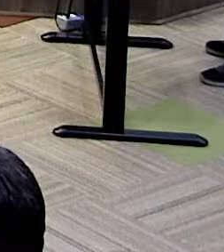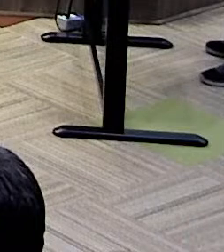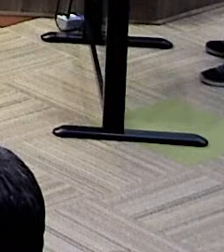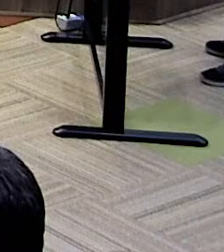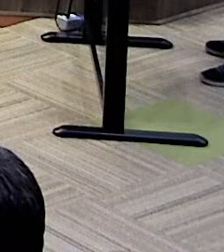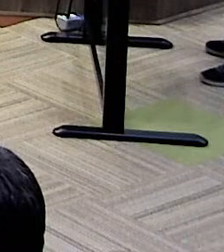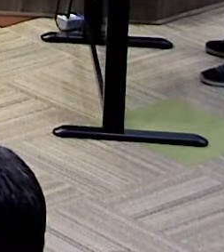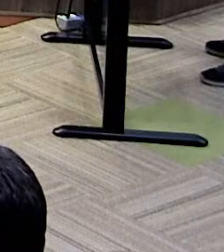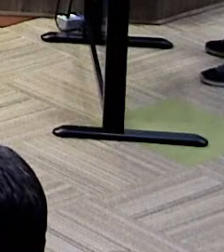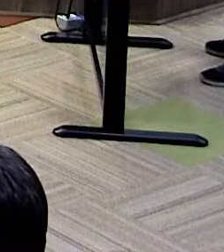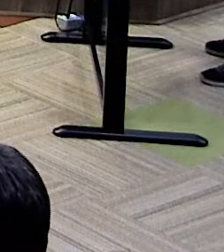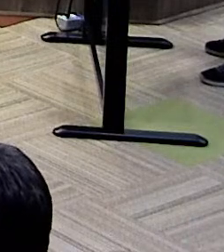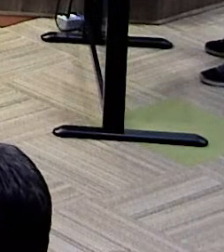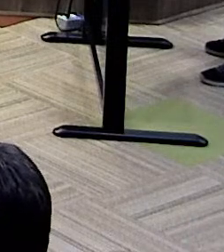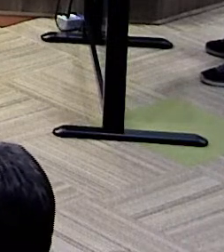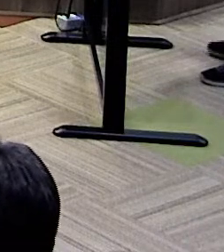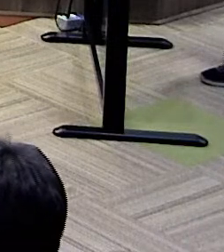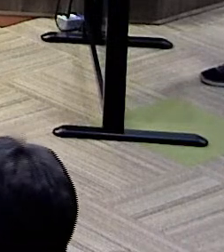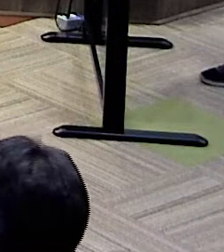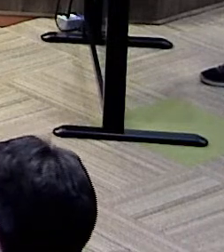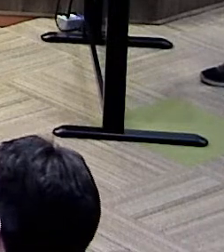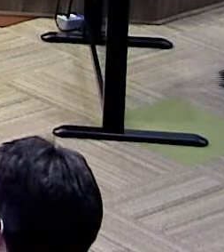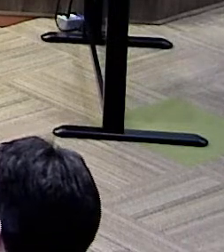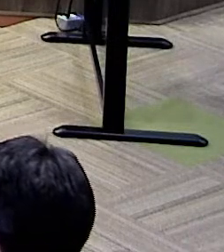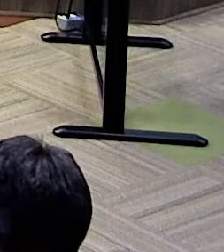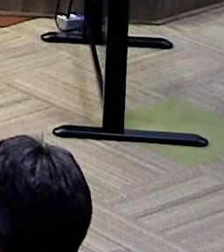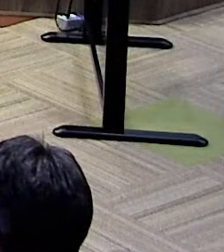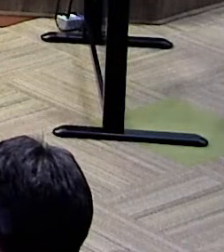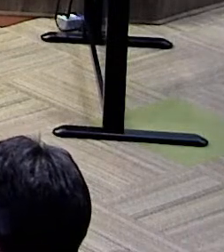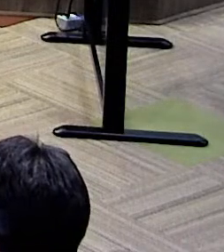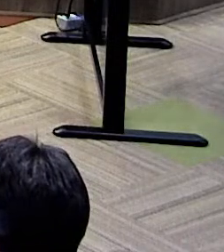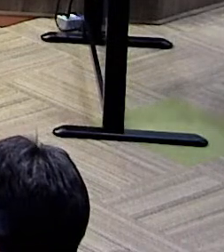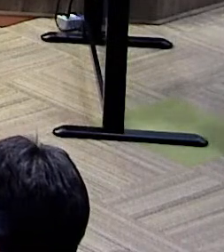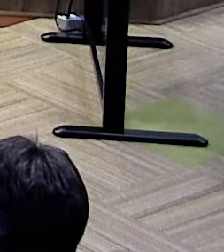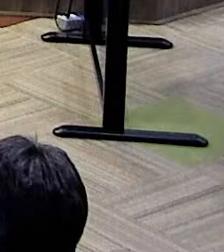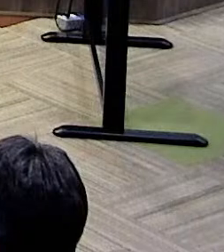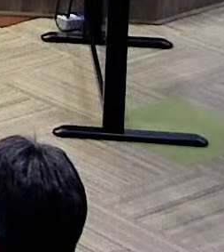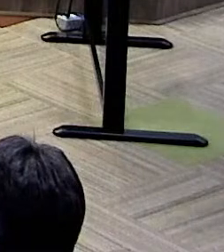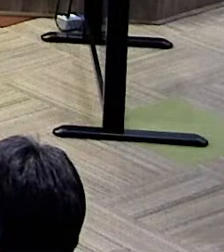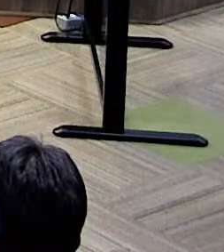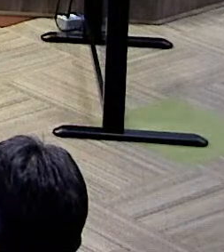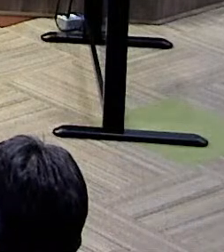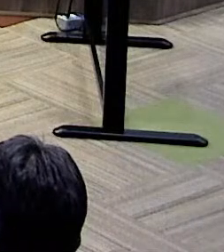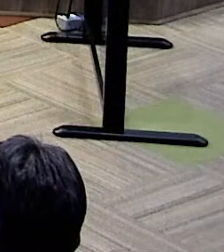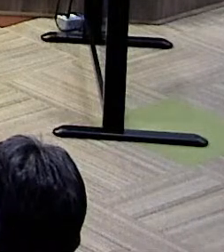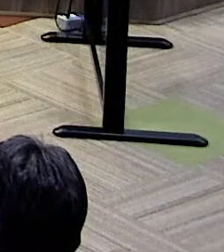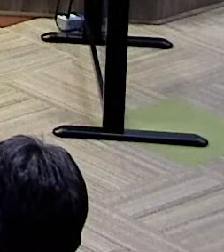And I would suggest 10-year debentures. Thank you. Thank you.